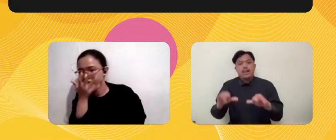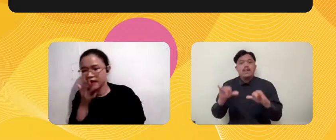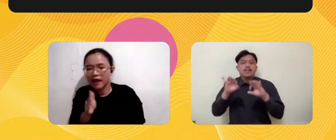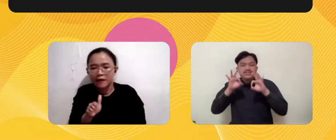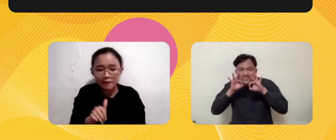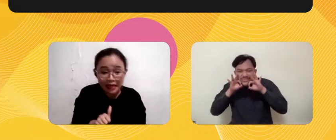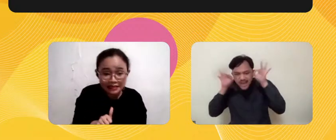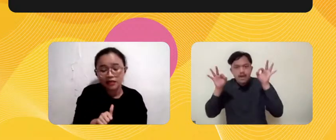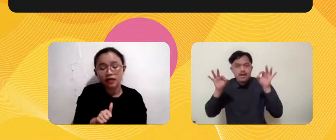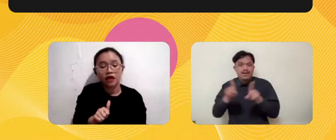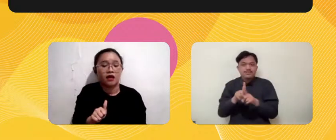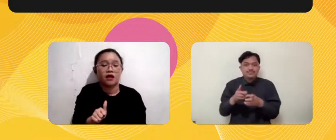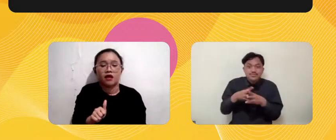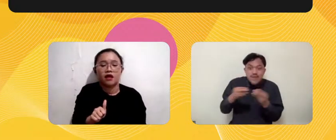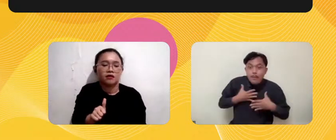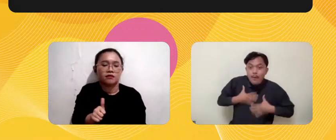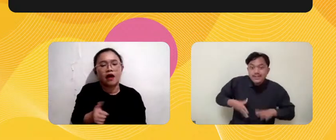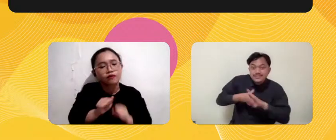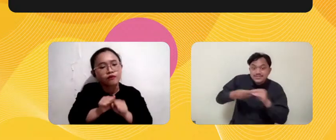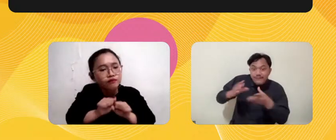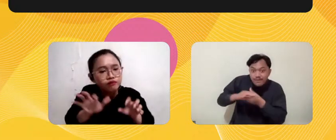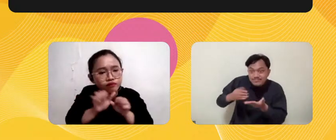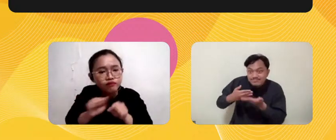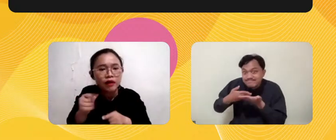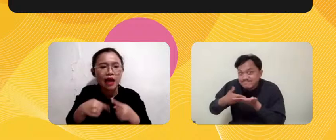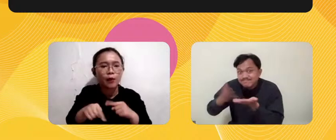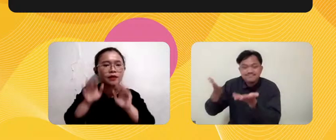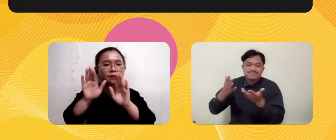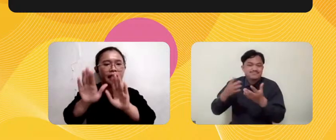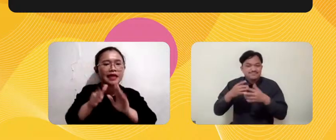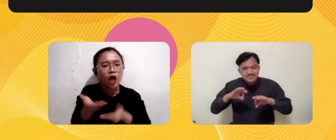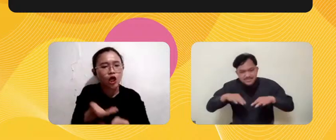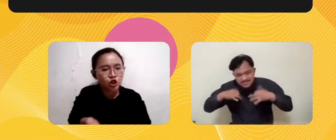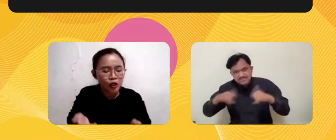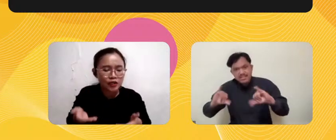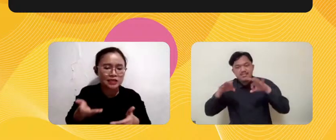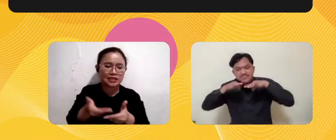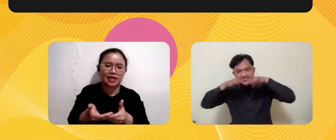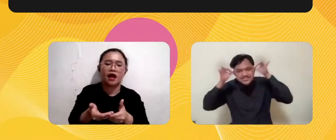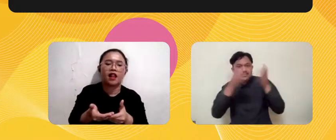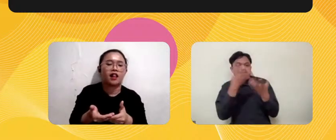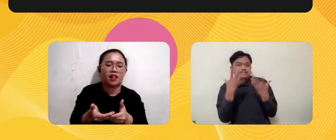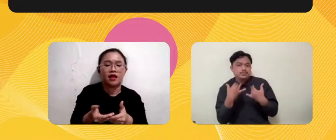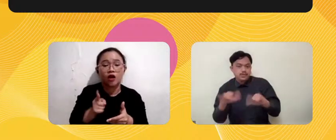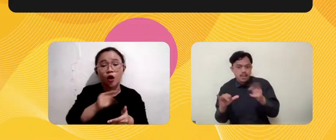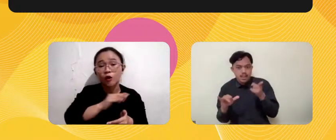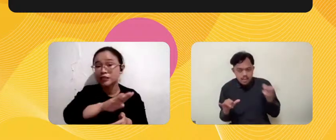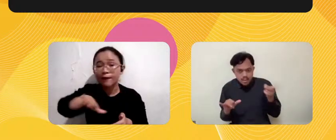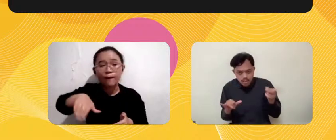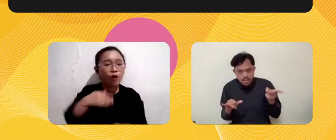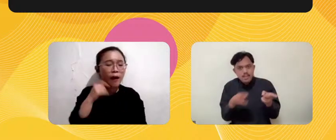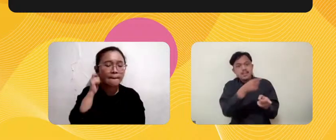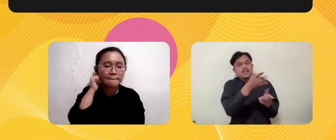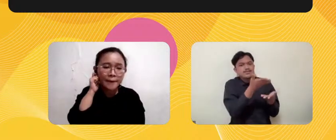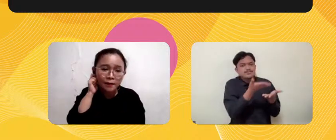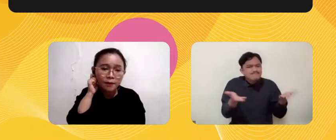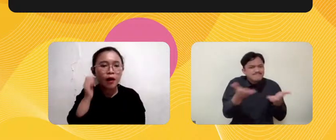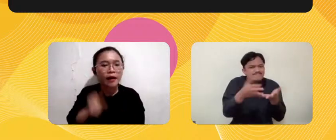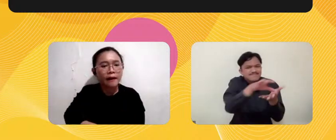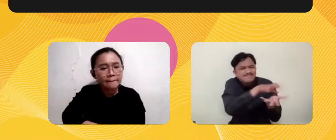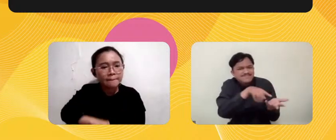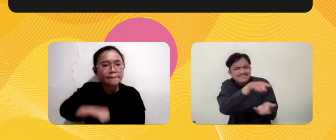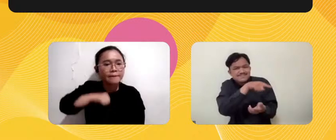women coming up on social media and talking openly about female pleasure, whether they are pleasurable